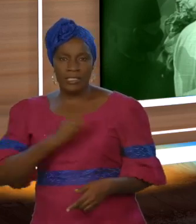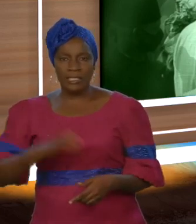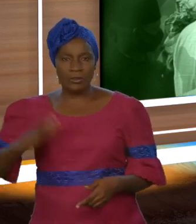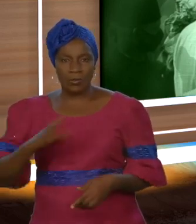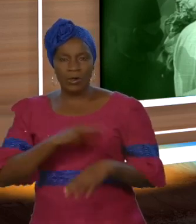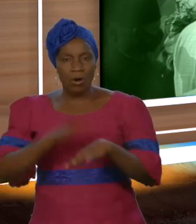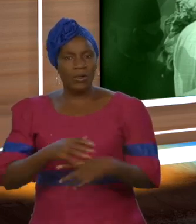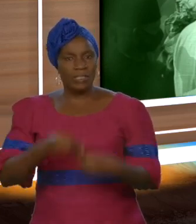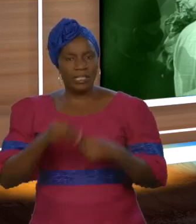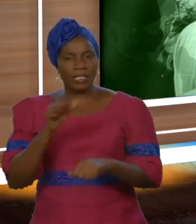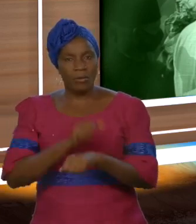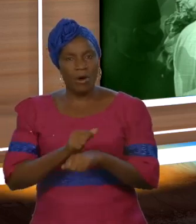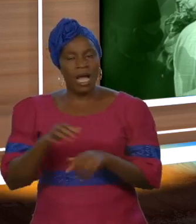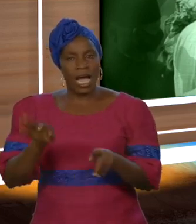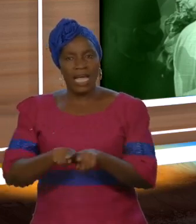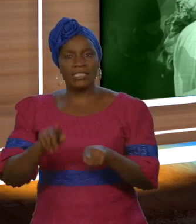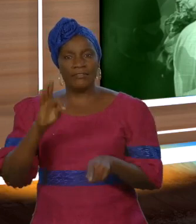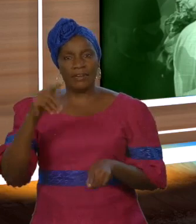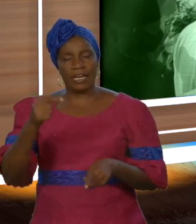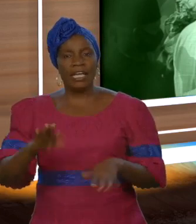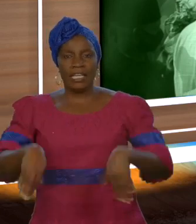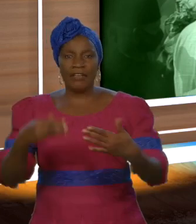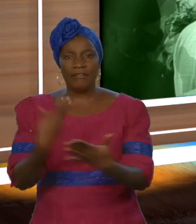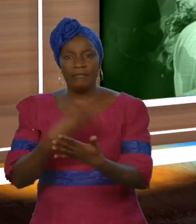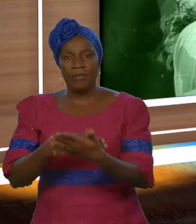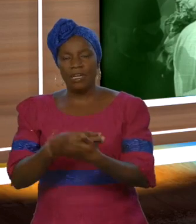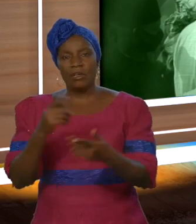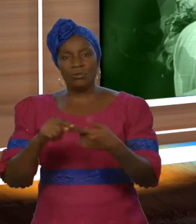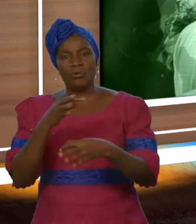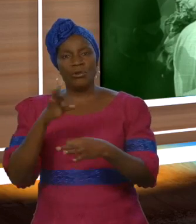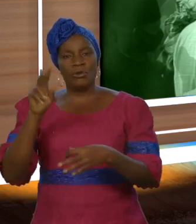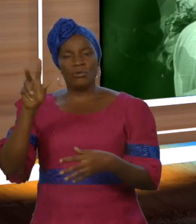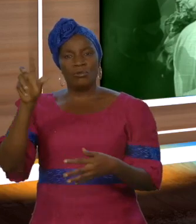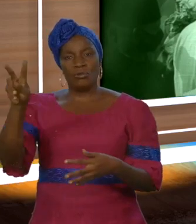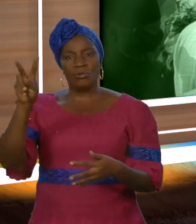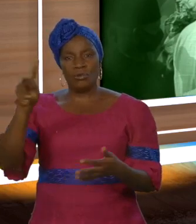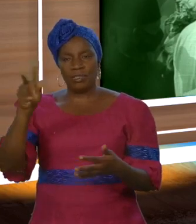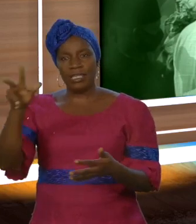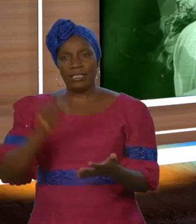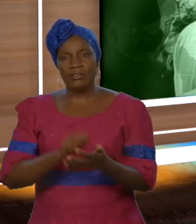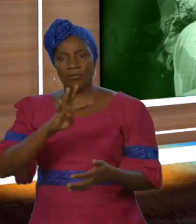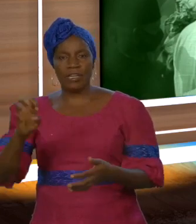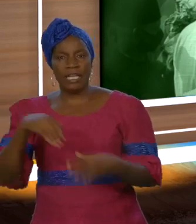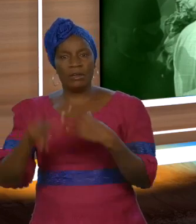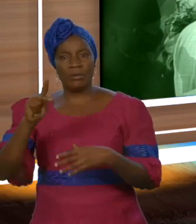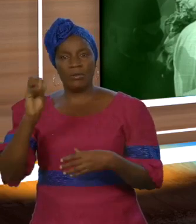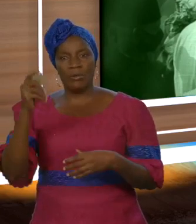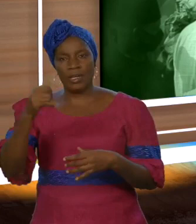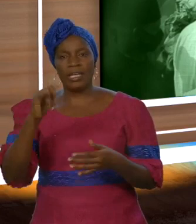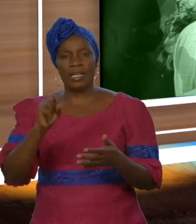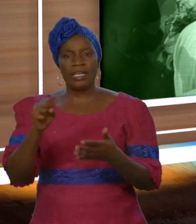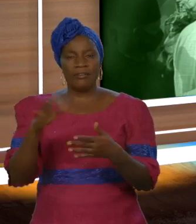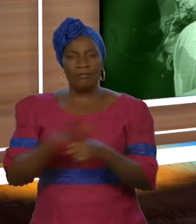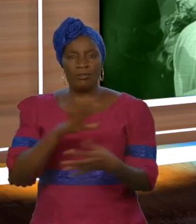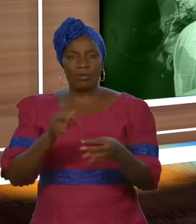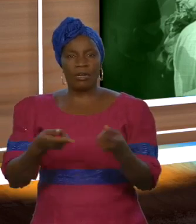on Special Duties, just as federal government disburses cash grants to over 3,400 vulnerable groups in Kogi. Details